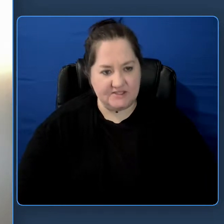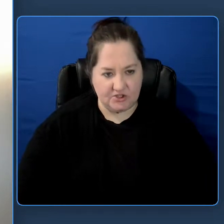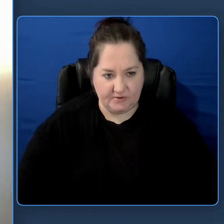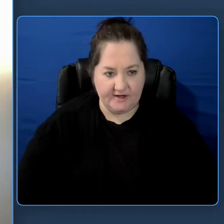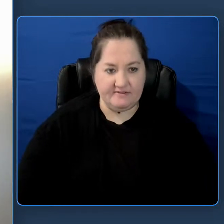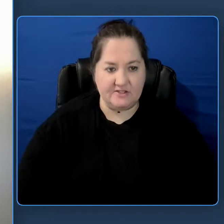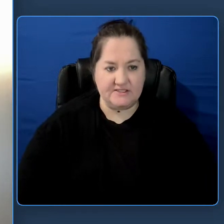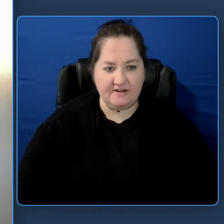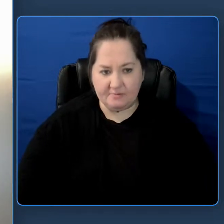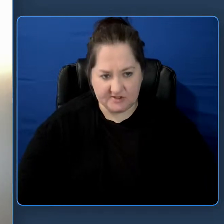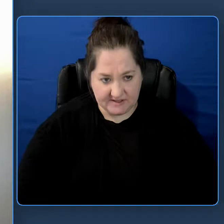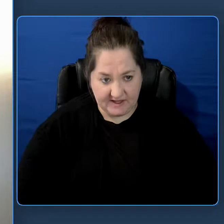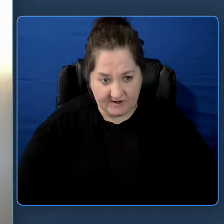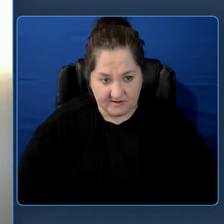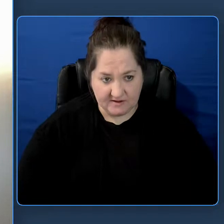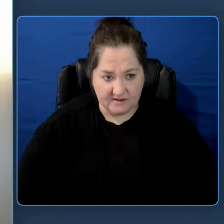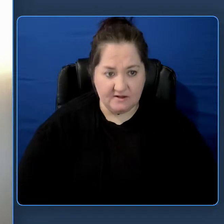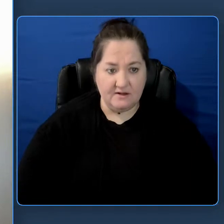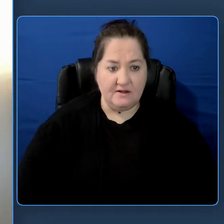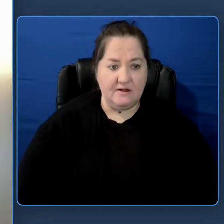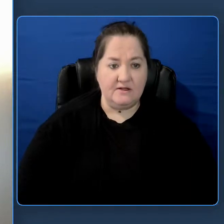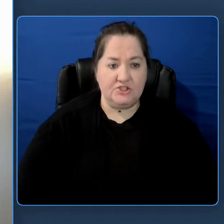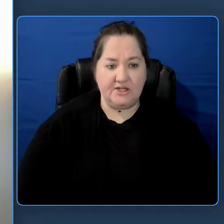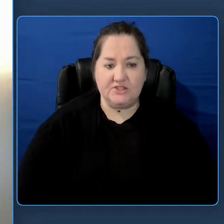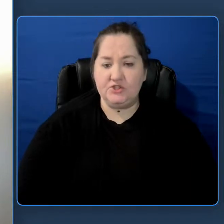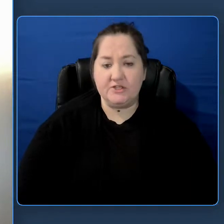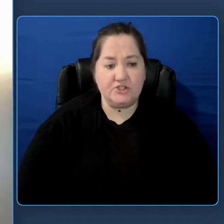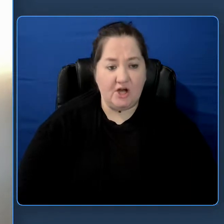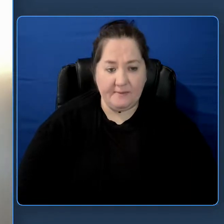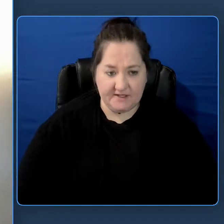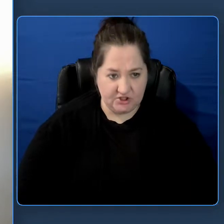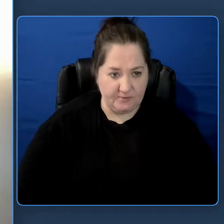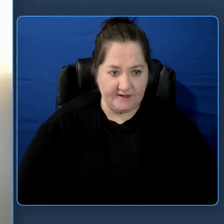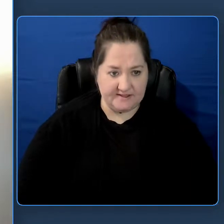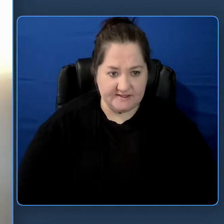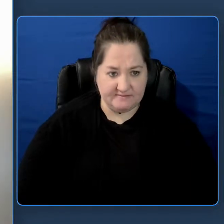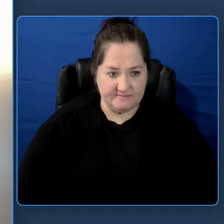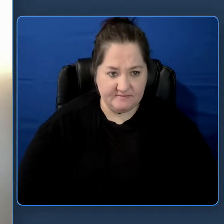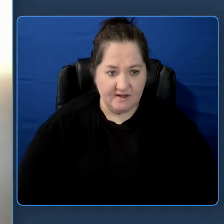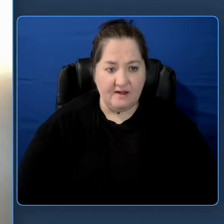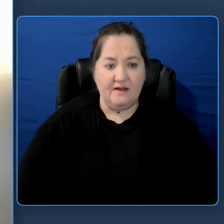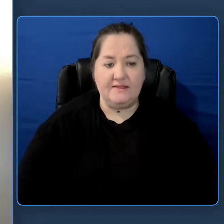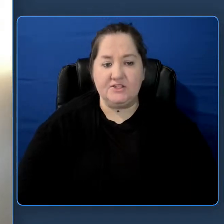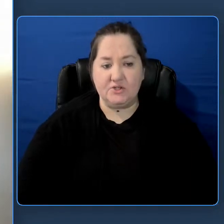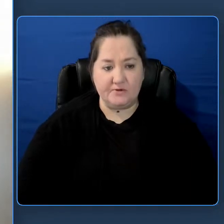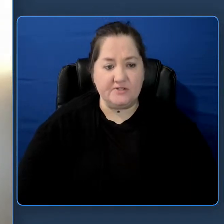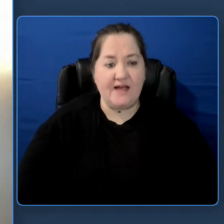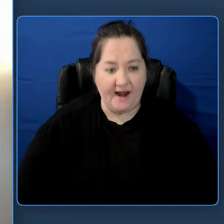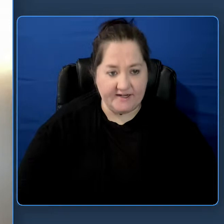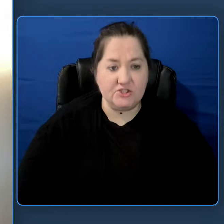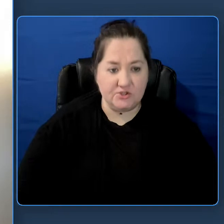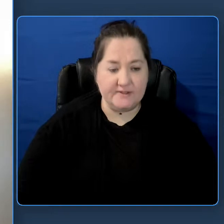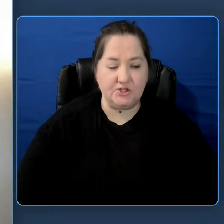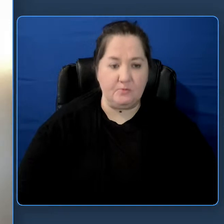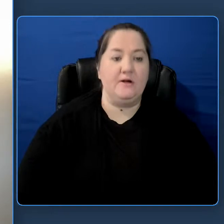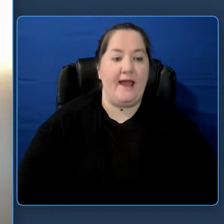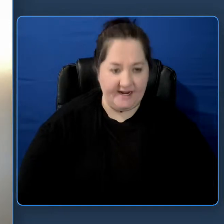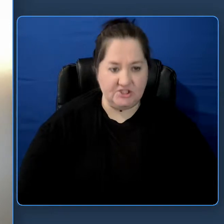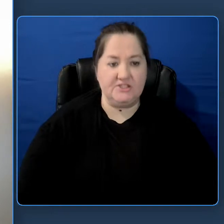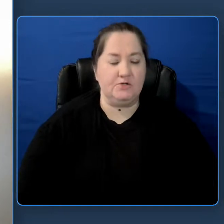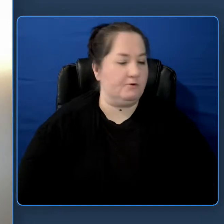Don't ask the interpreter. If there's a deaf person there, just do your job and interpret. The interpreter is hired